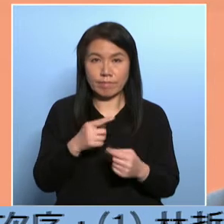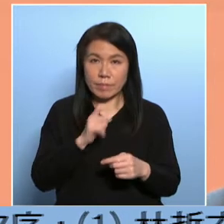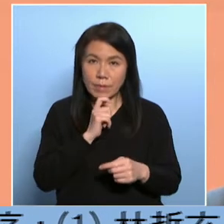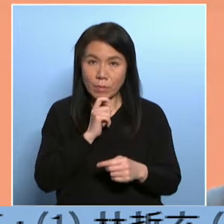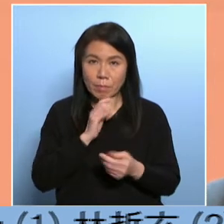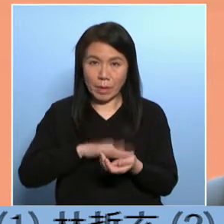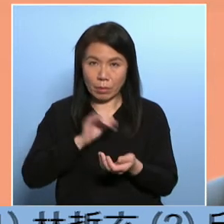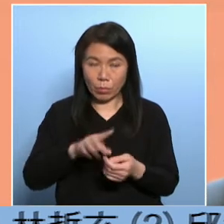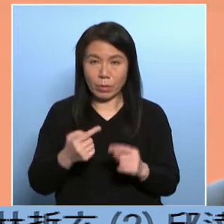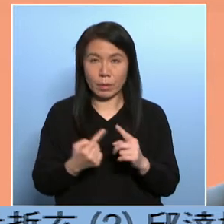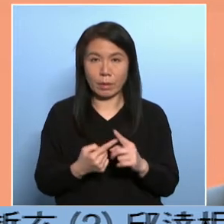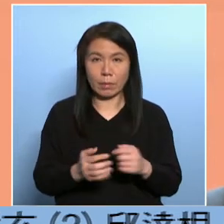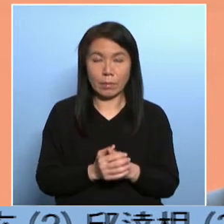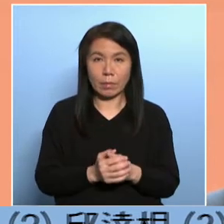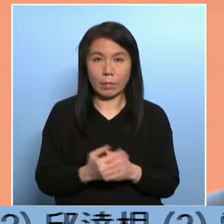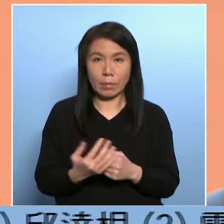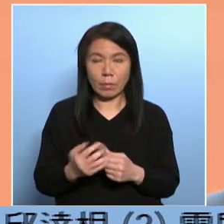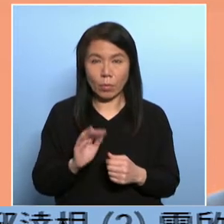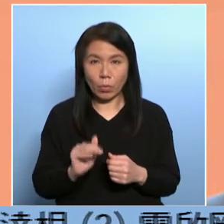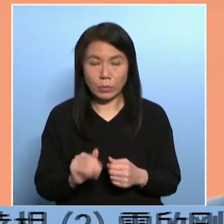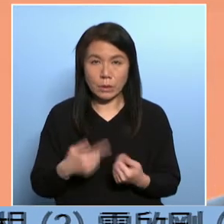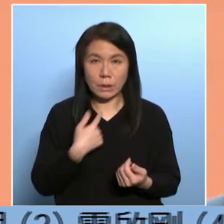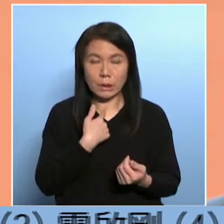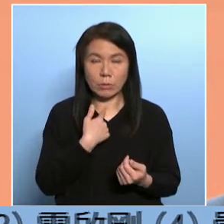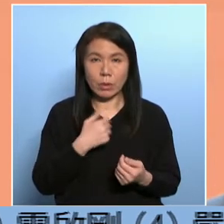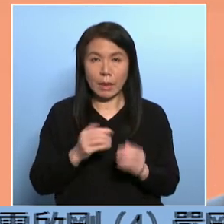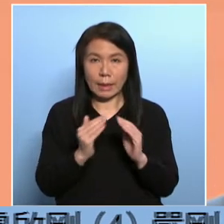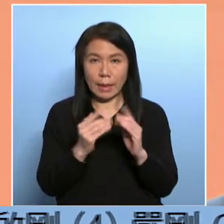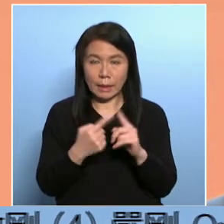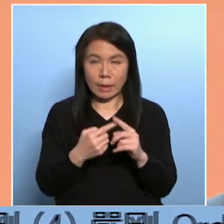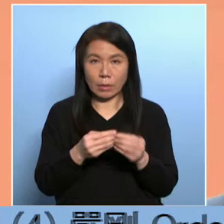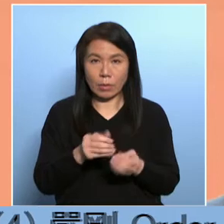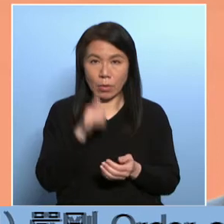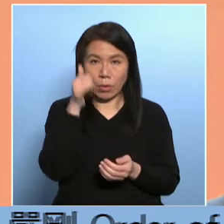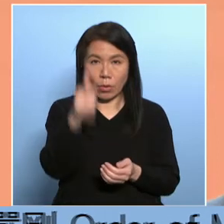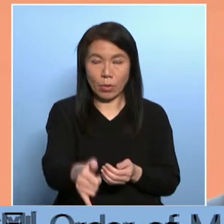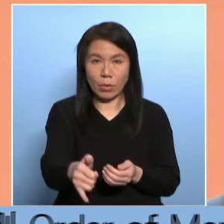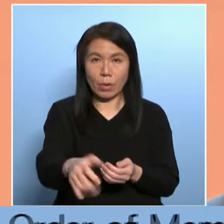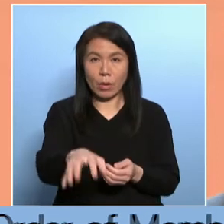those tested positive by RAT can only ask their family members